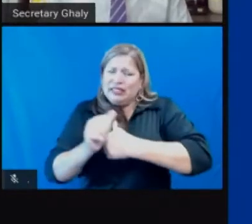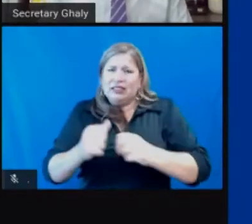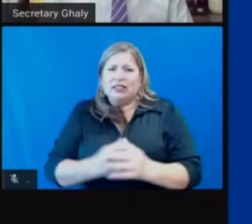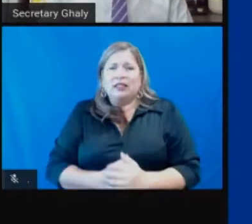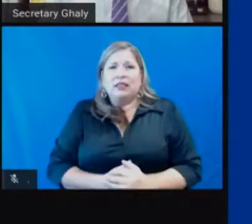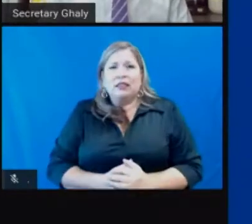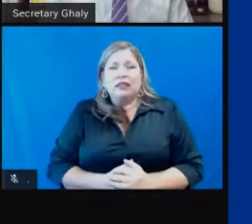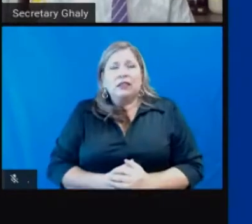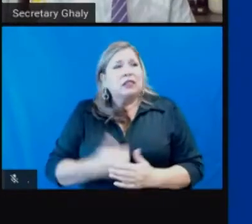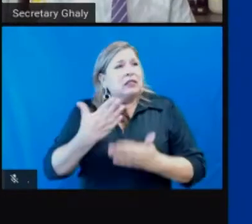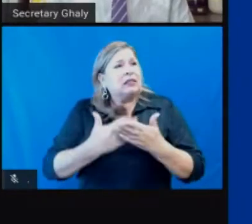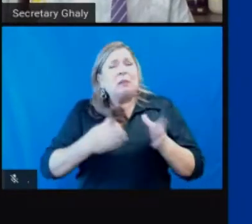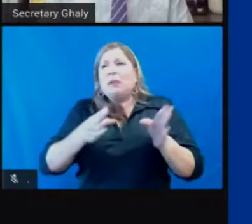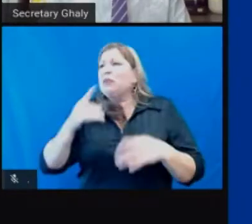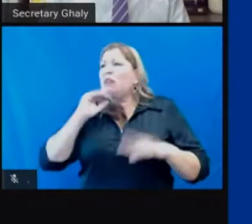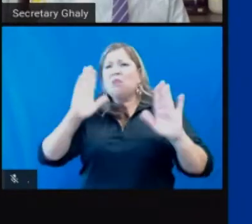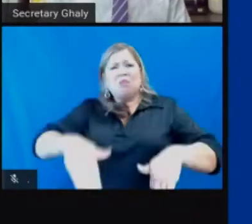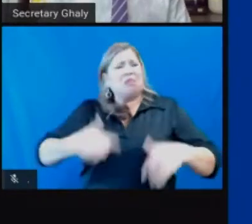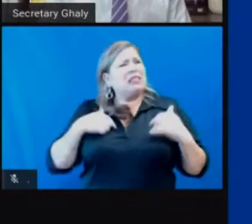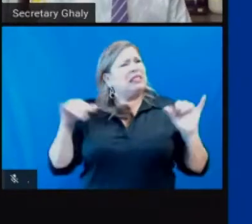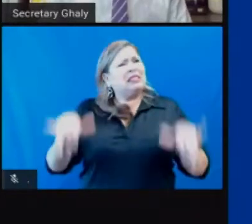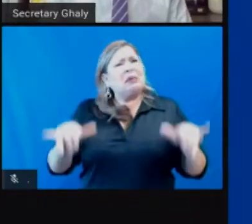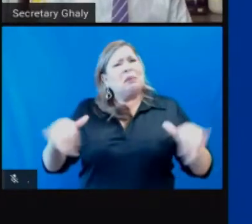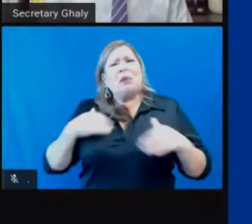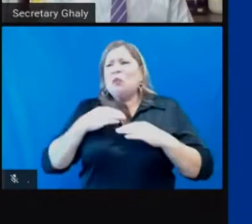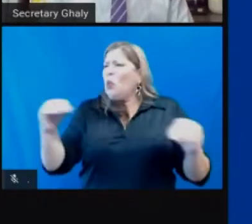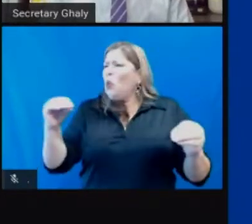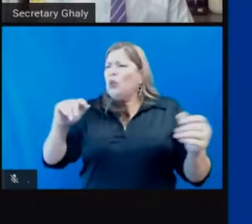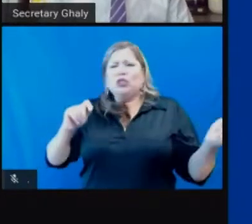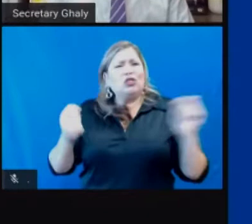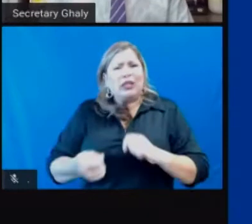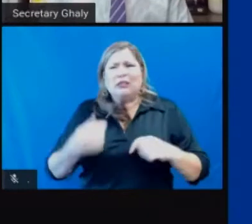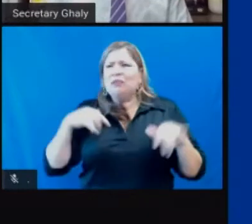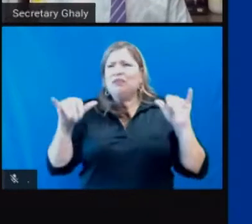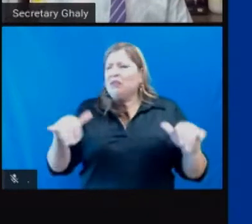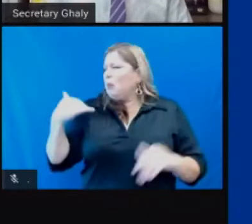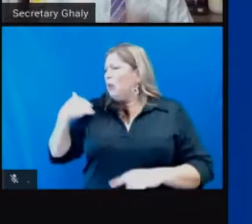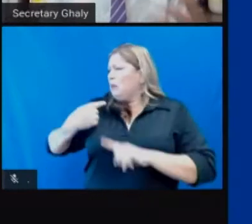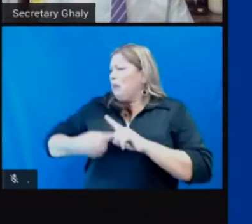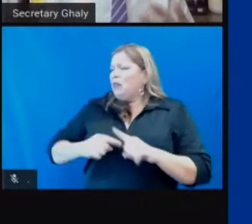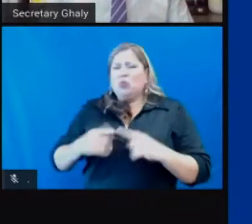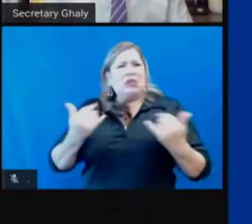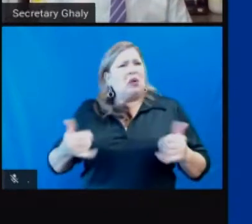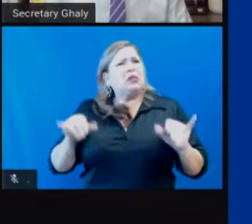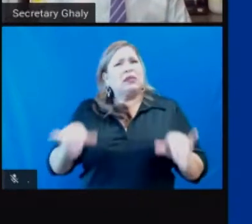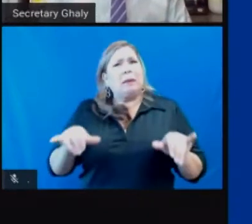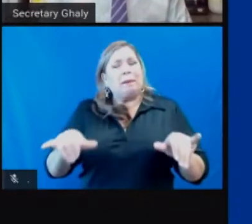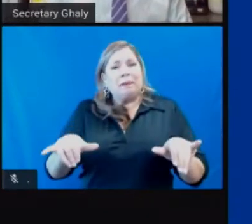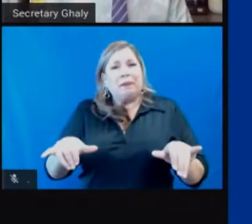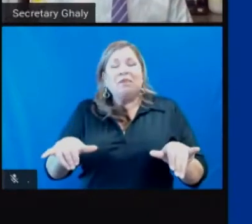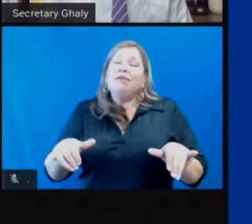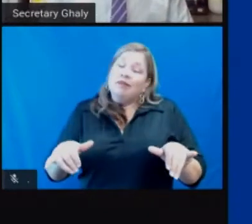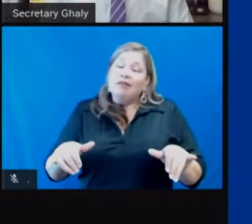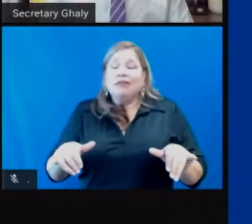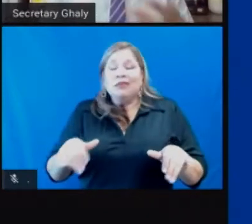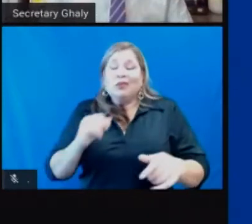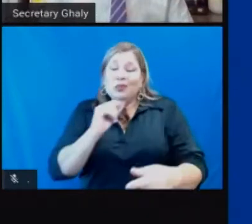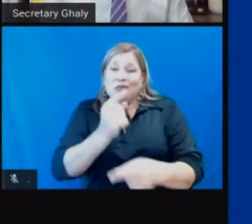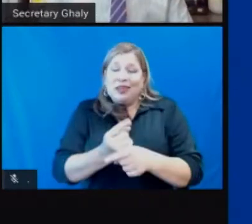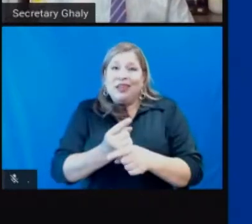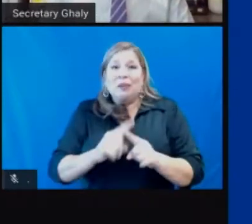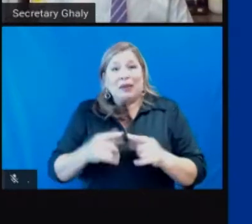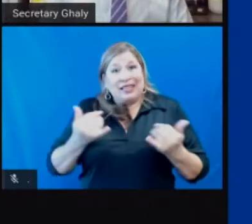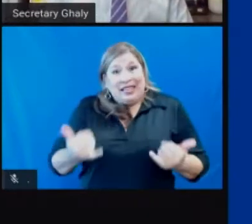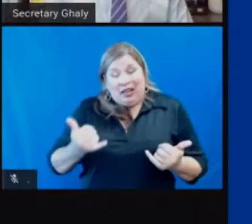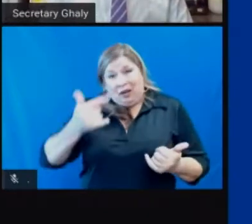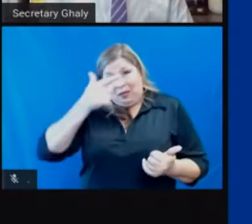haven't changed my behavior. I was doing the same thing a month ago. Well, today, because the background transmission rate, the level